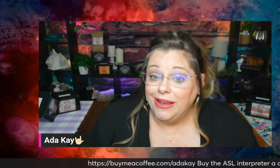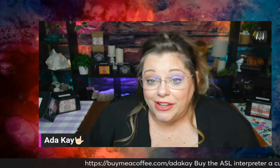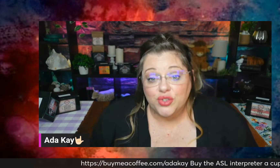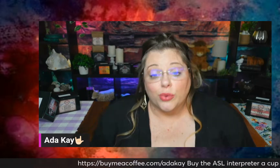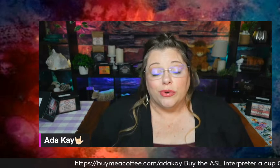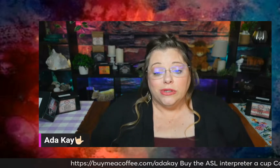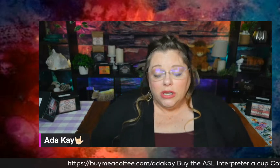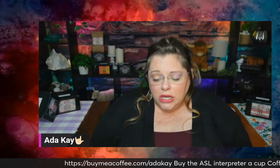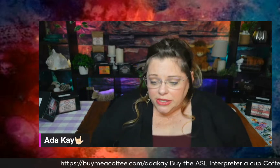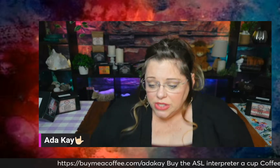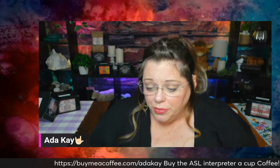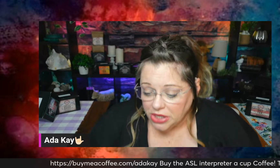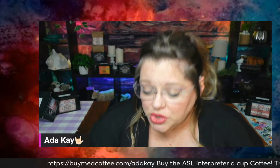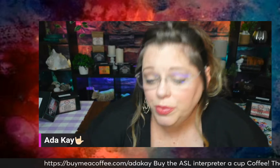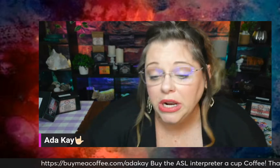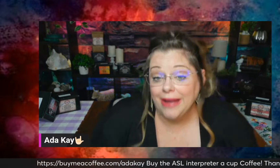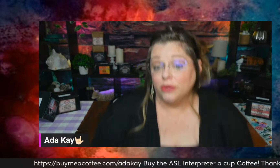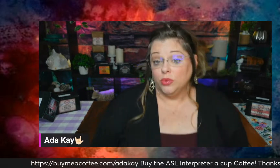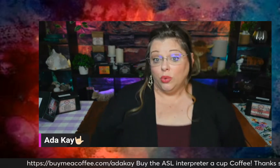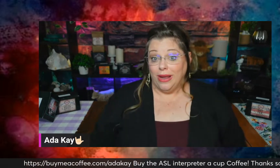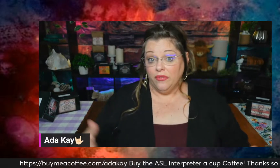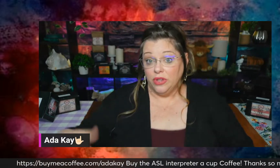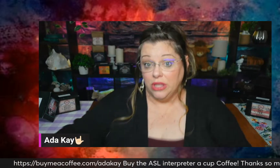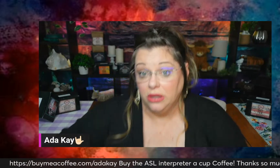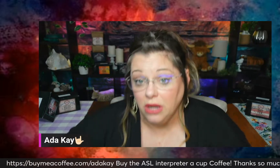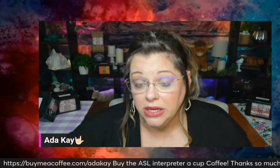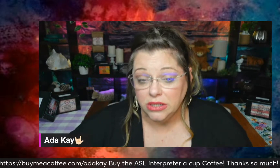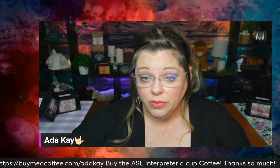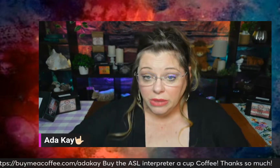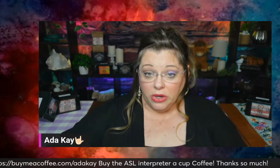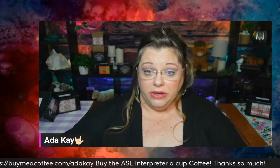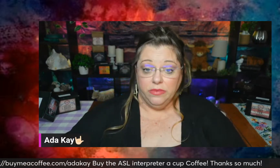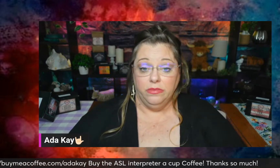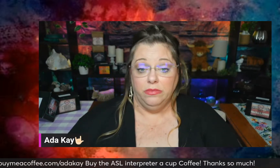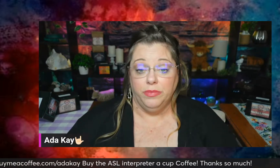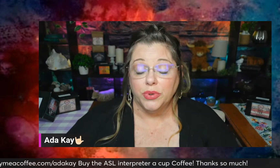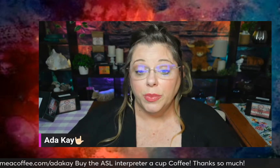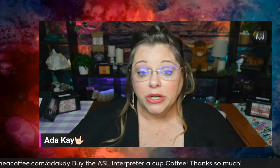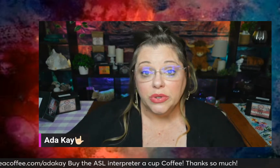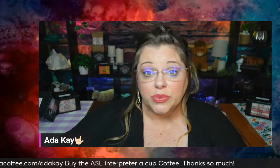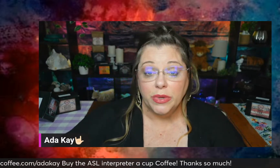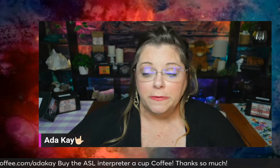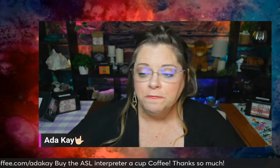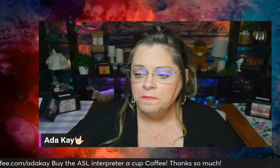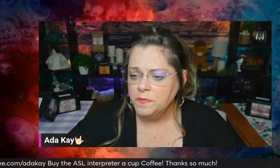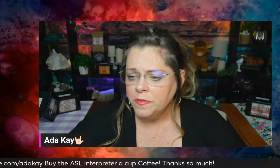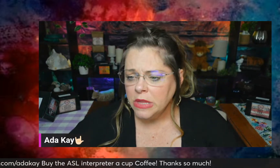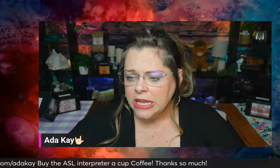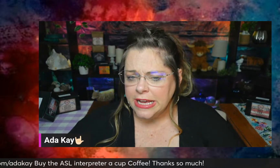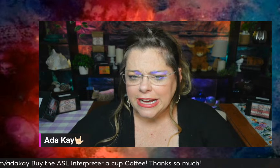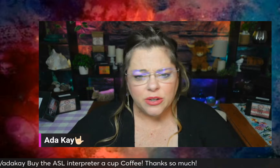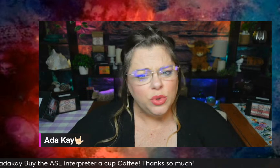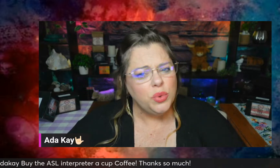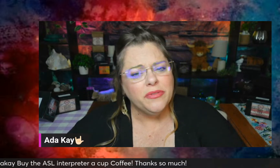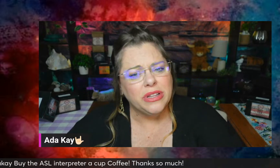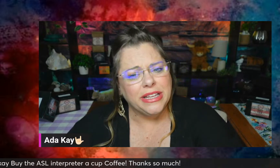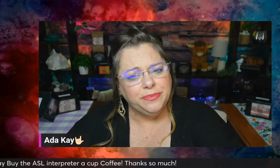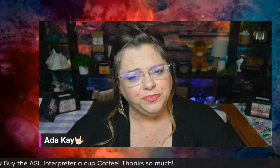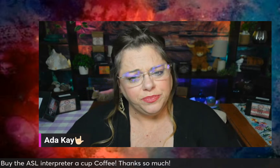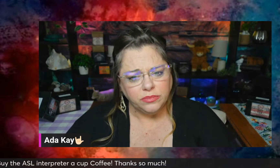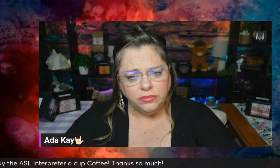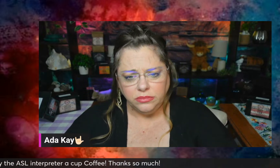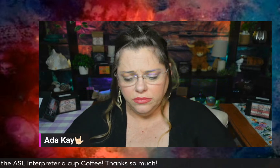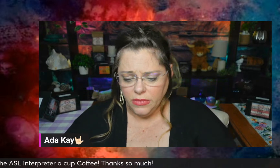like cancer and some things, but I don't know everything. I did meet my birth parents, but I don't know